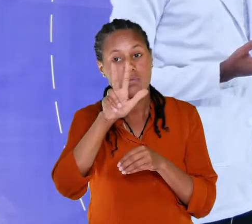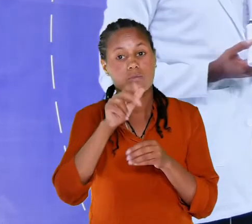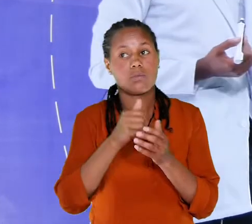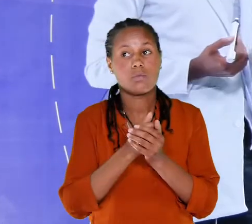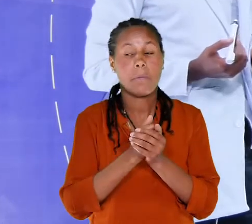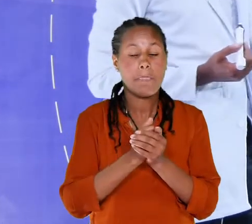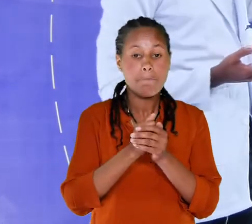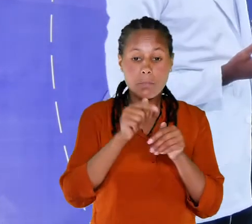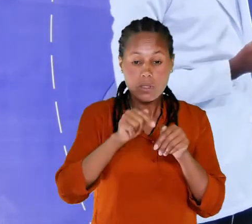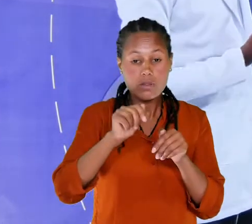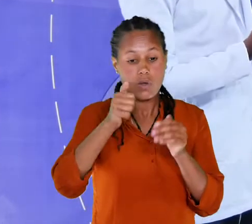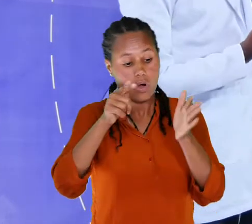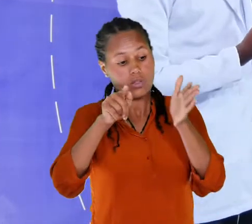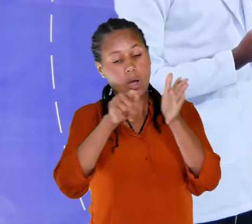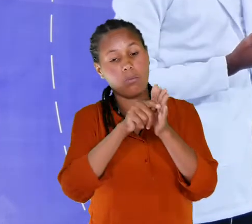Here example two.